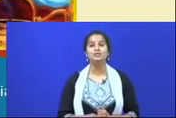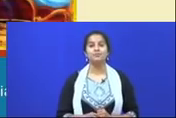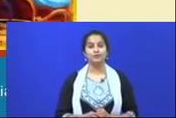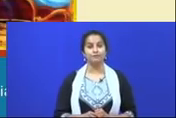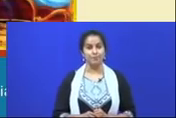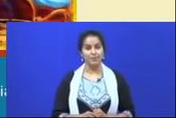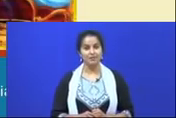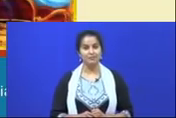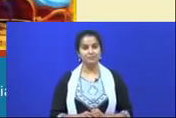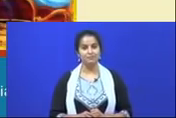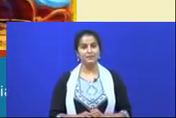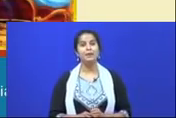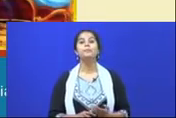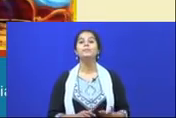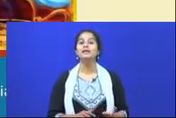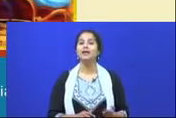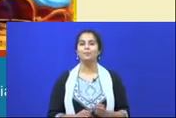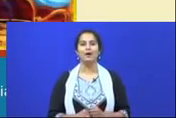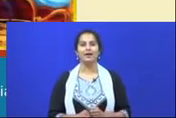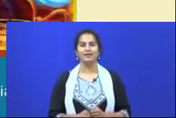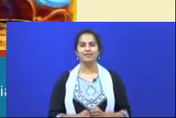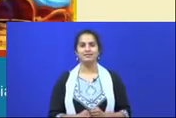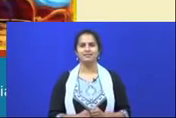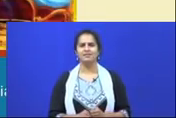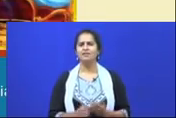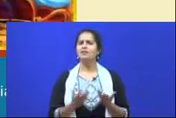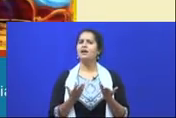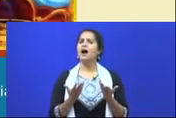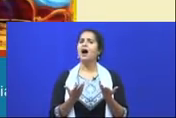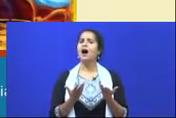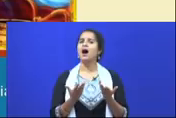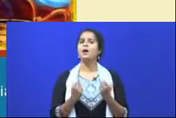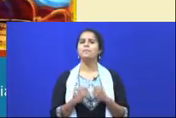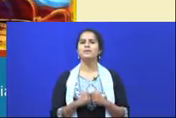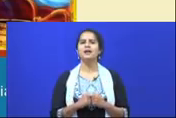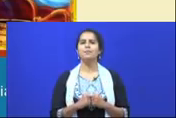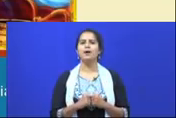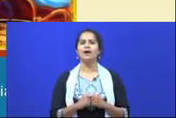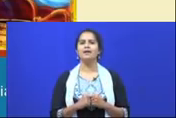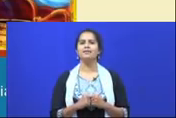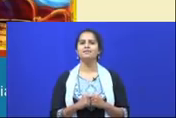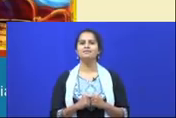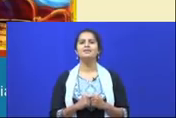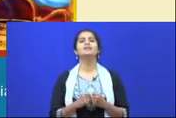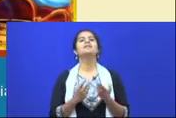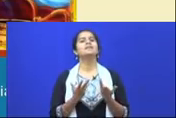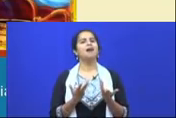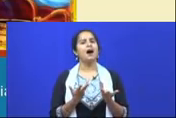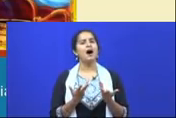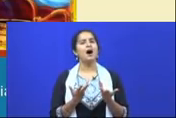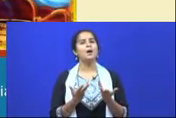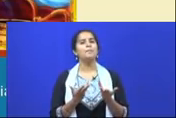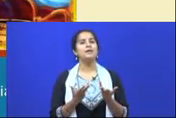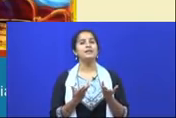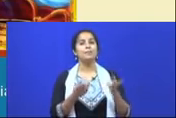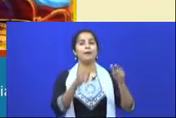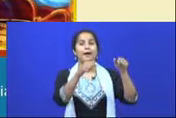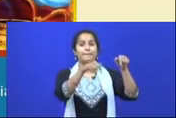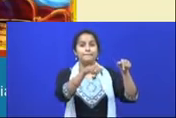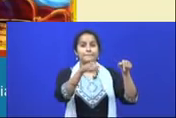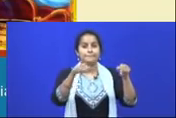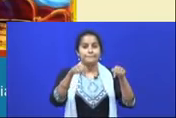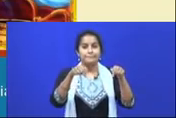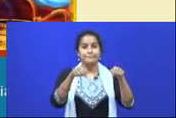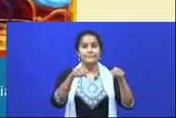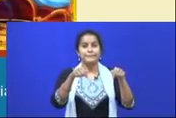We'll do this for the feminine. Mirabai. Ka Mirabai. Ka